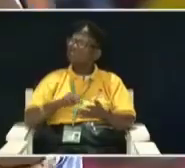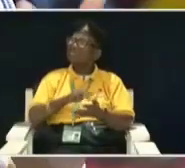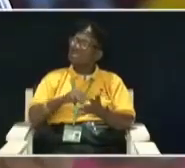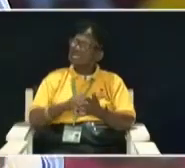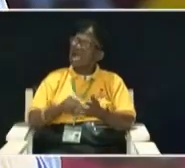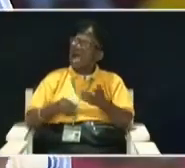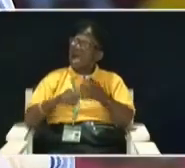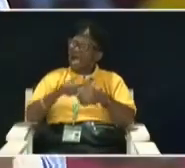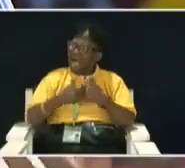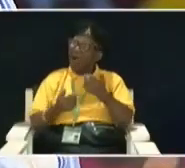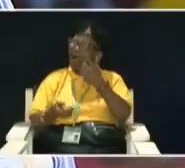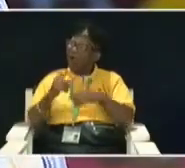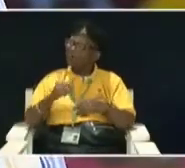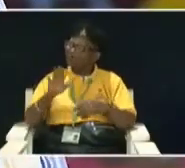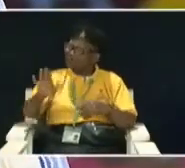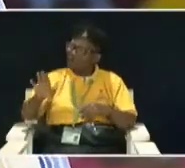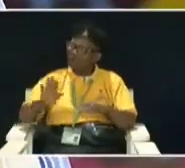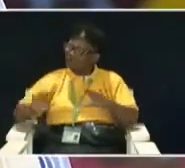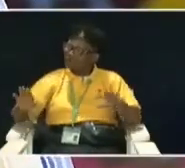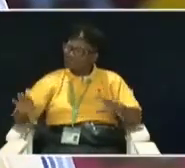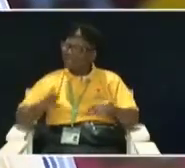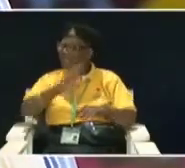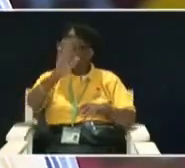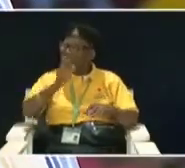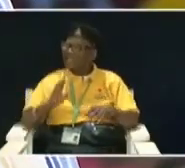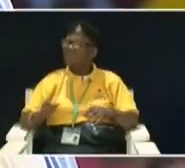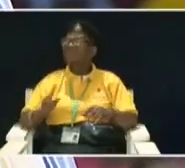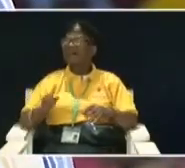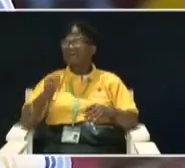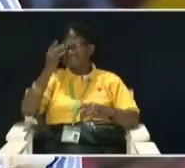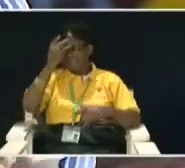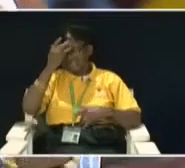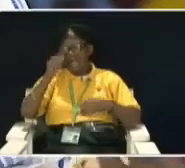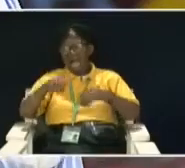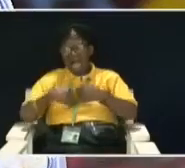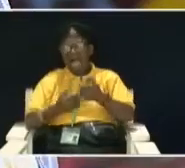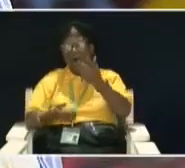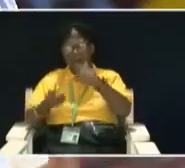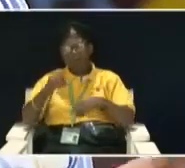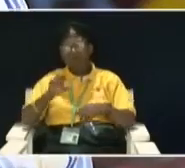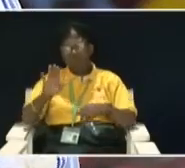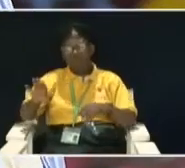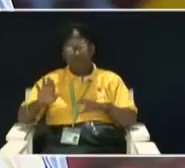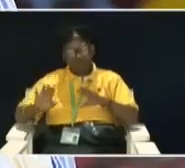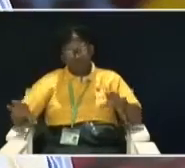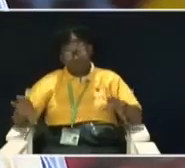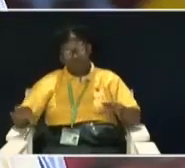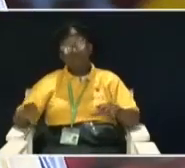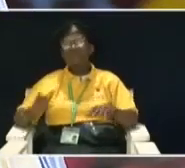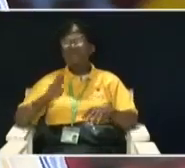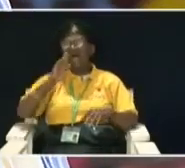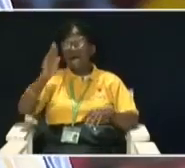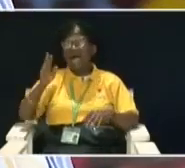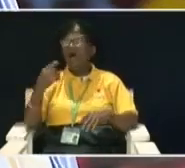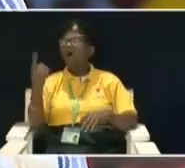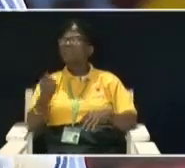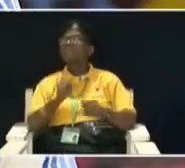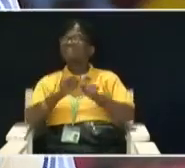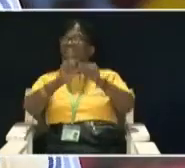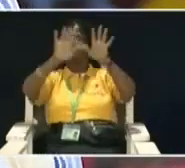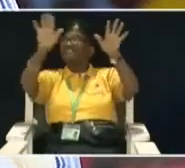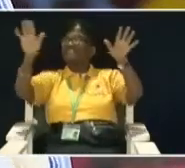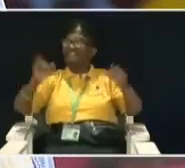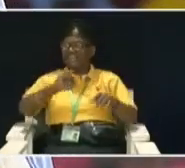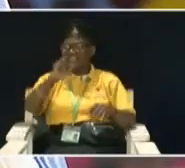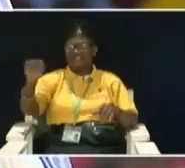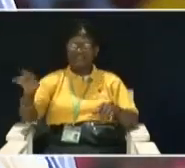How come your children never fail in school? How come your children are always shining?'" And so